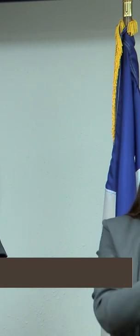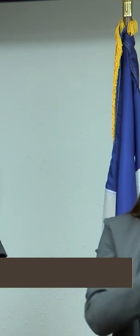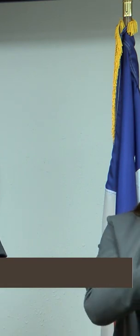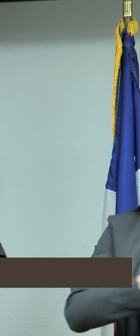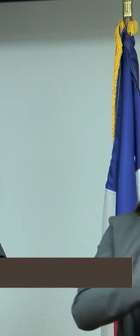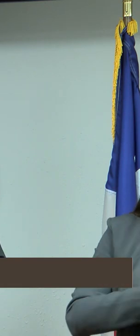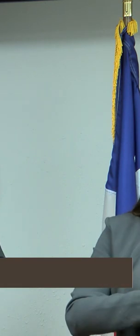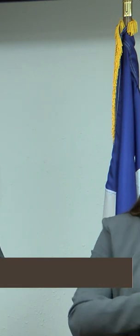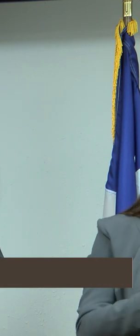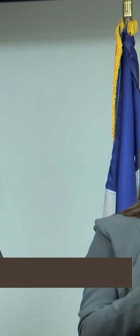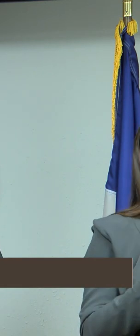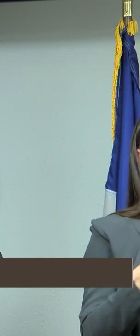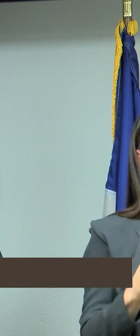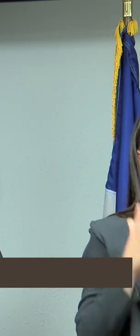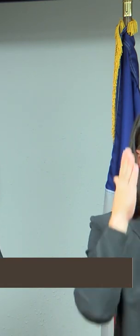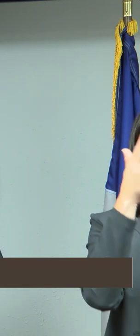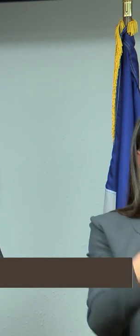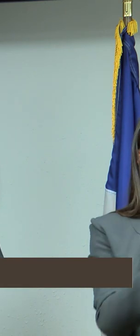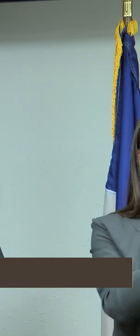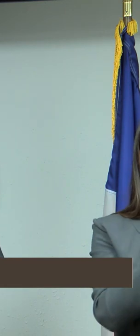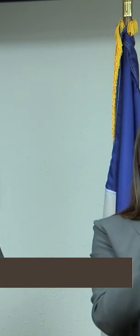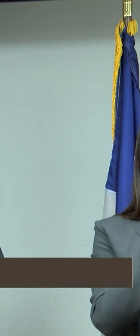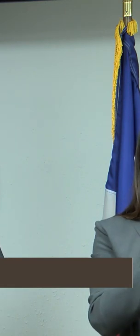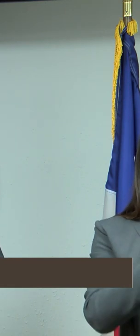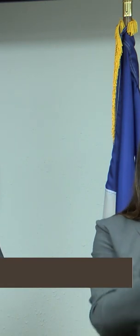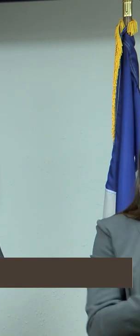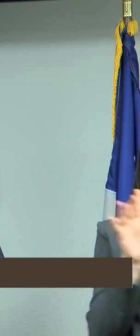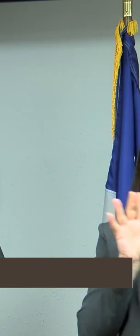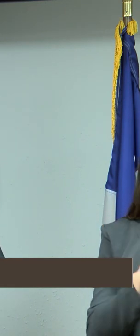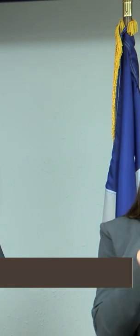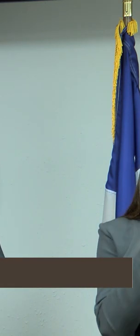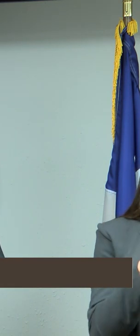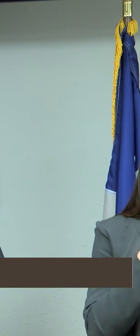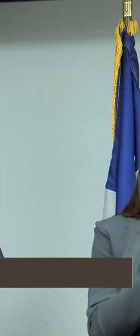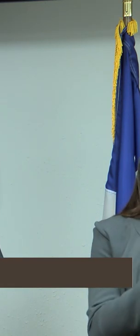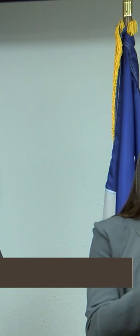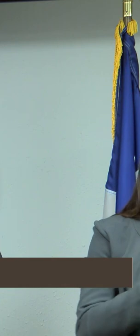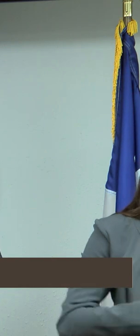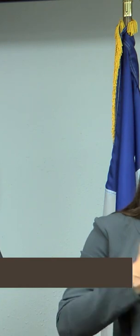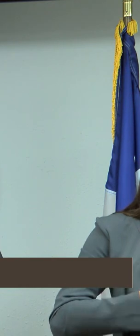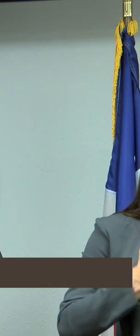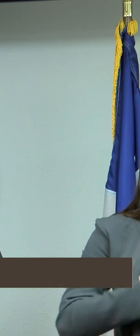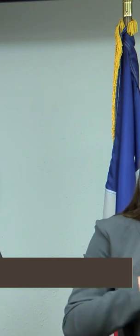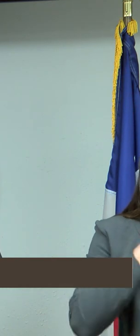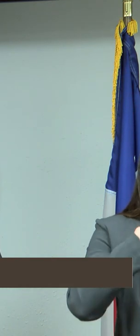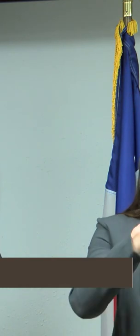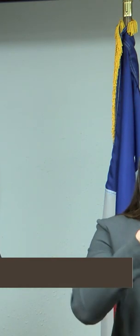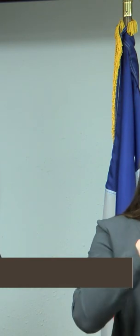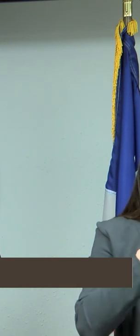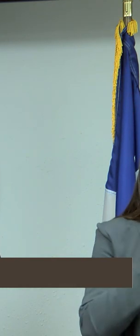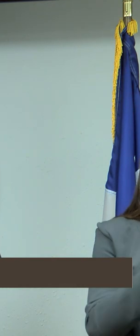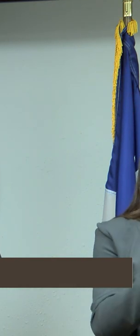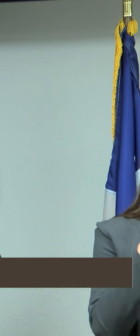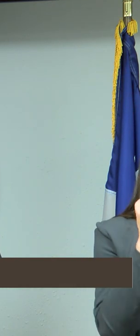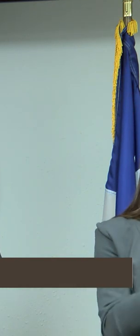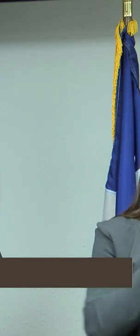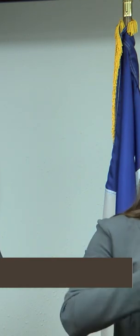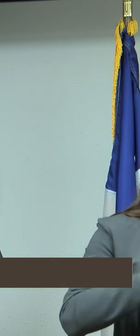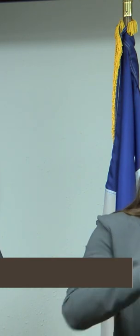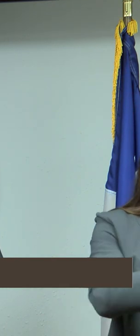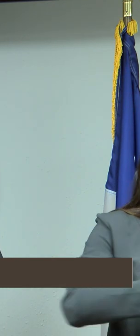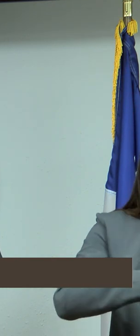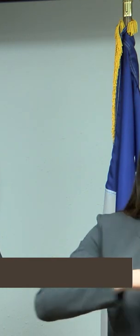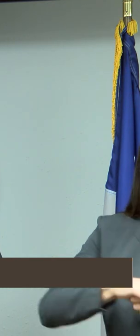Over the next 48 hours, we'll maintain the emergency operations centers and maintain communications with our jurisdictions. And as we go through